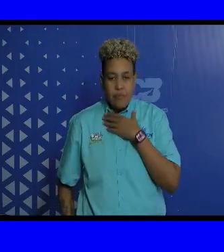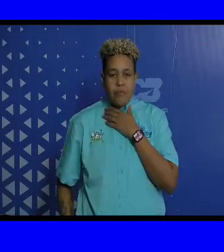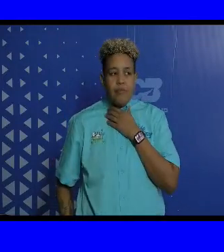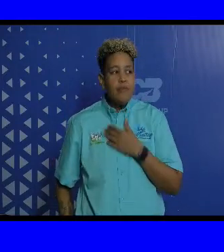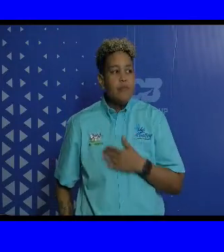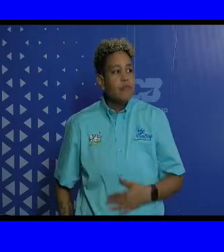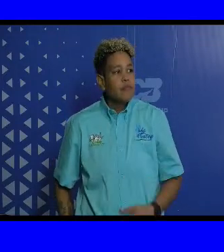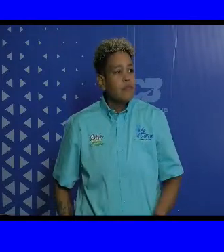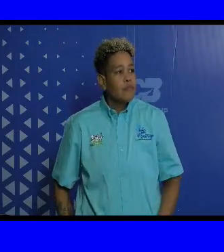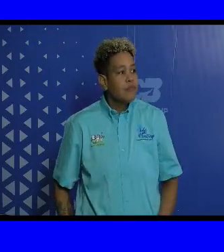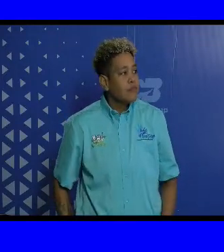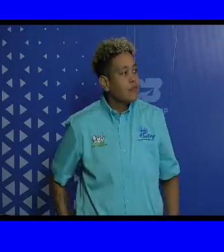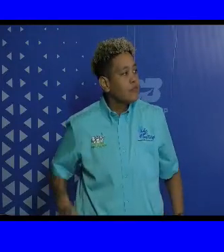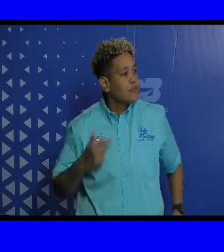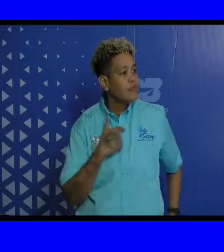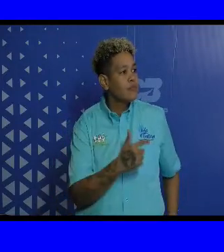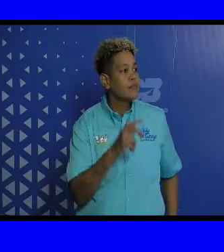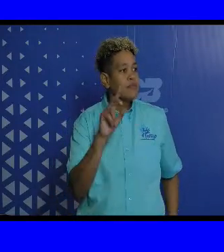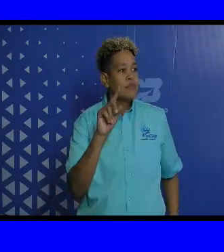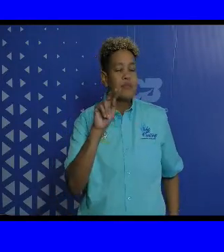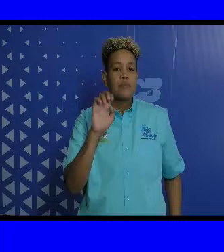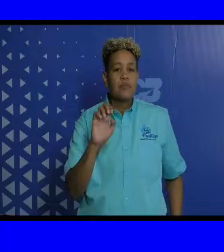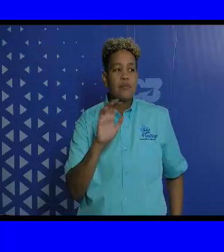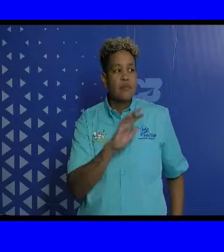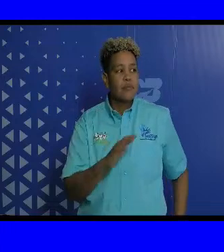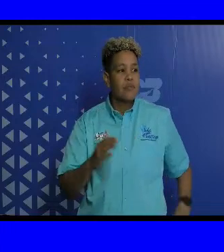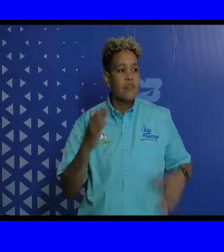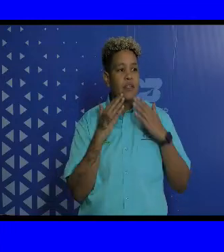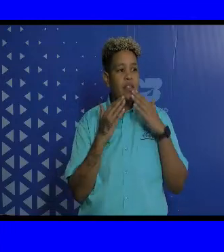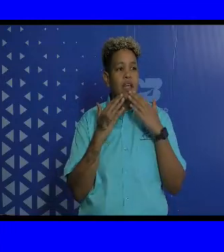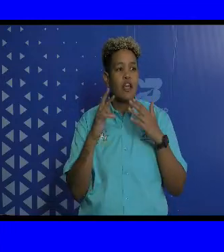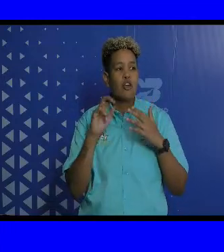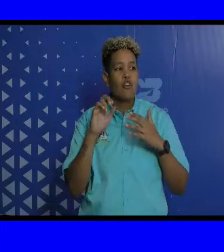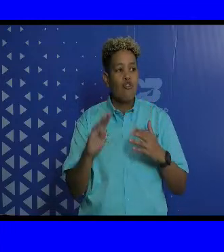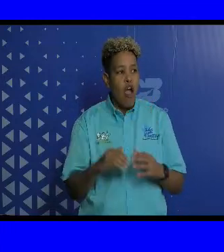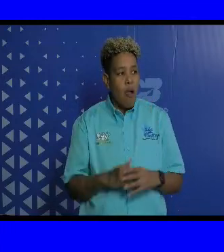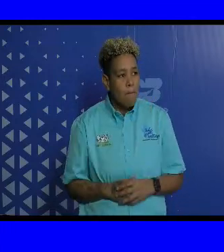I'll pass it over to Dave. Okay, thank you, Rob.